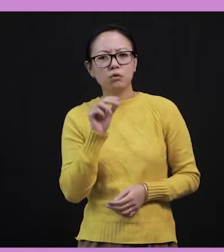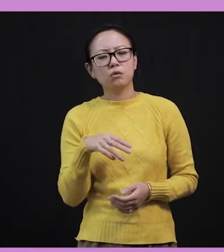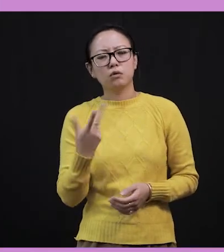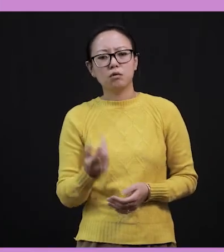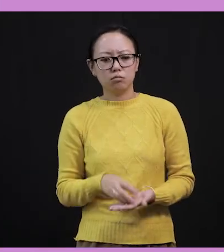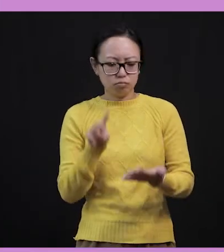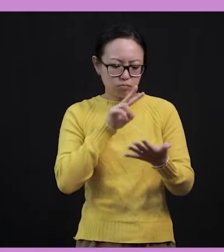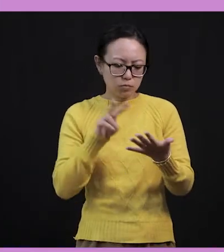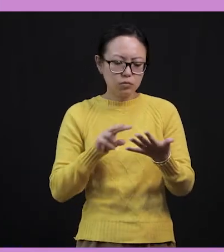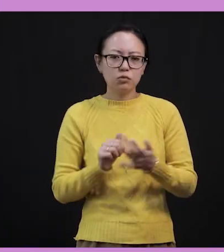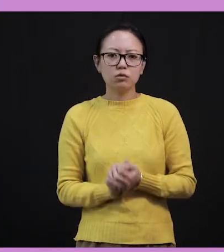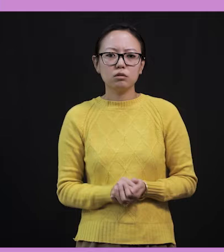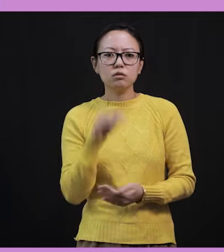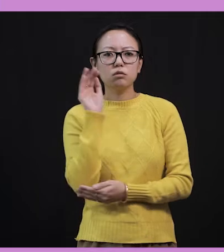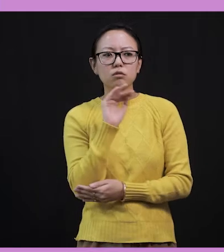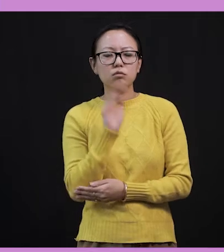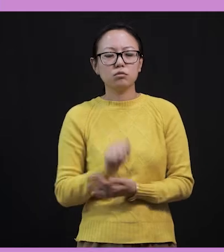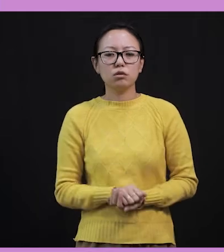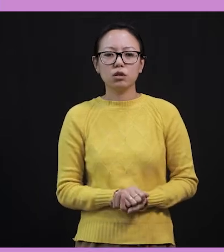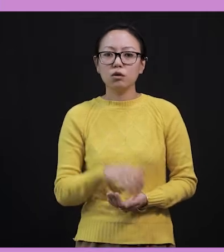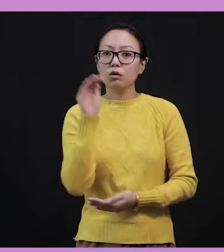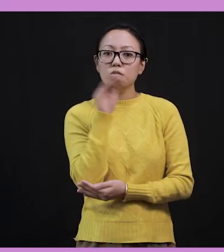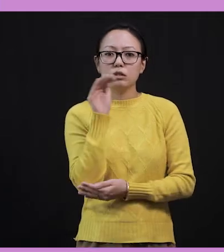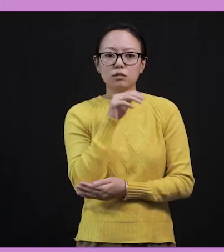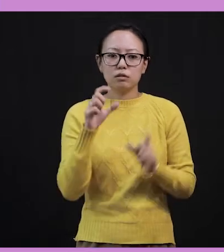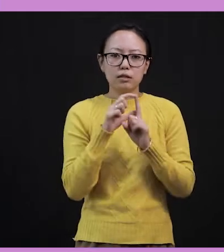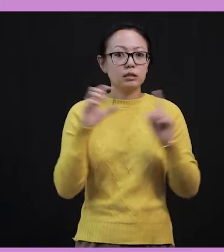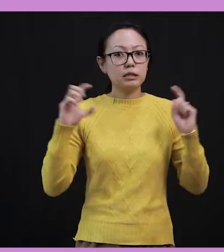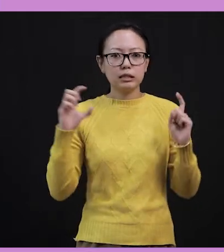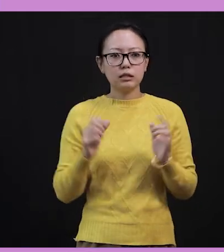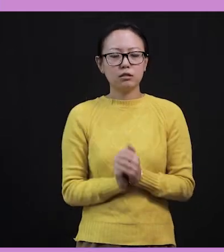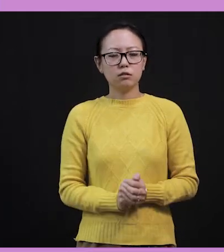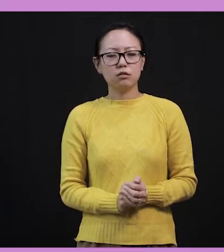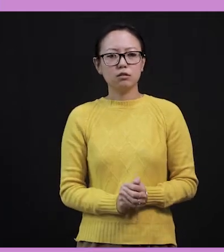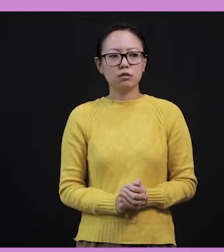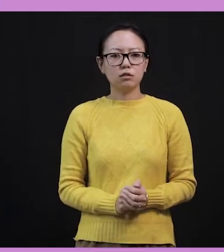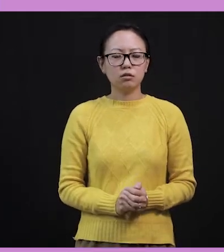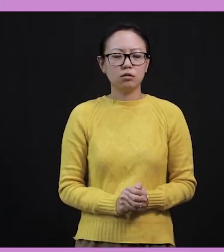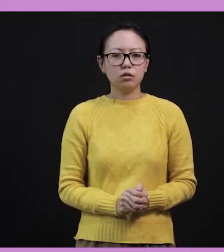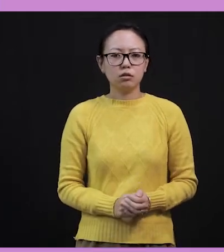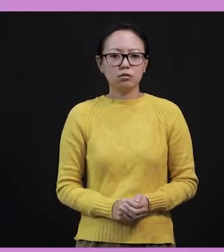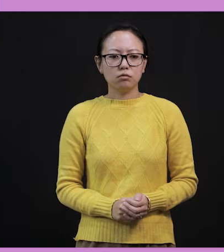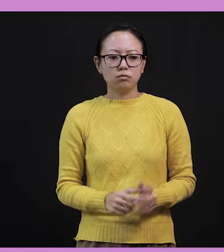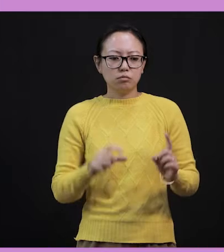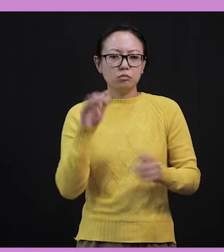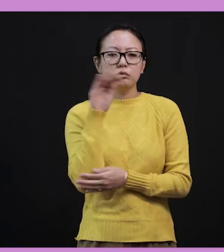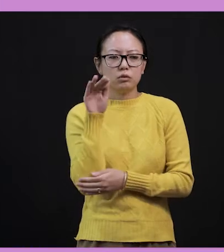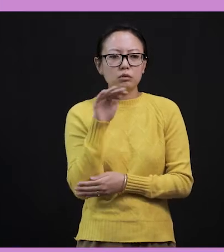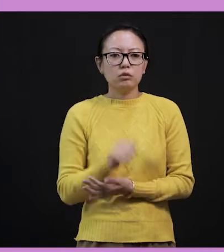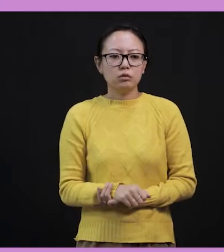will always learn that they are dangerous, they are poisonous. Nobody is going to talk really fondly of